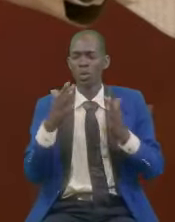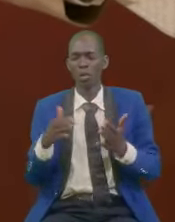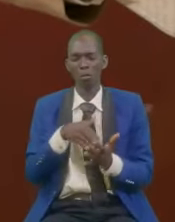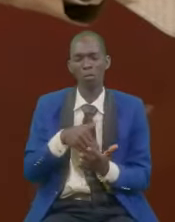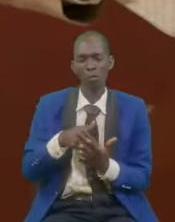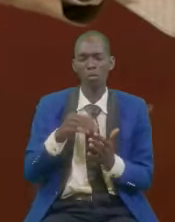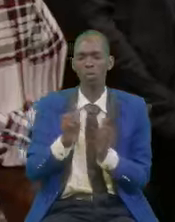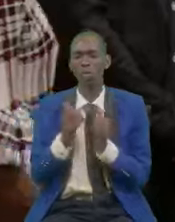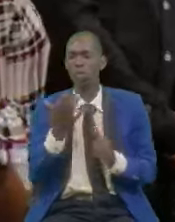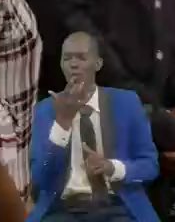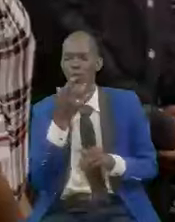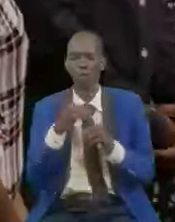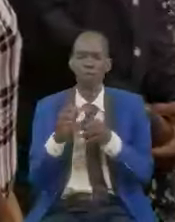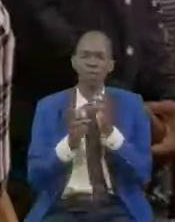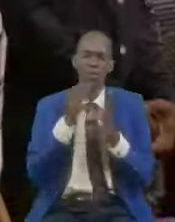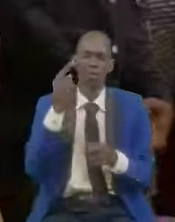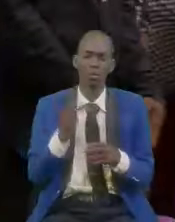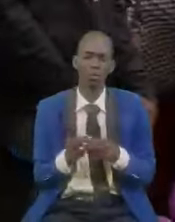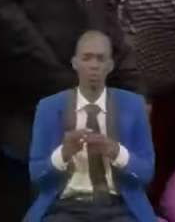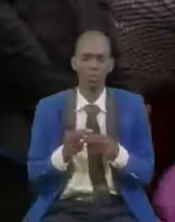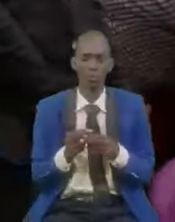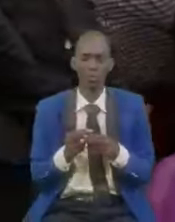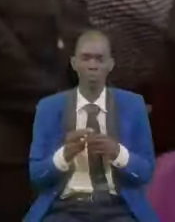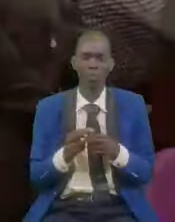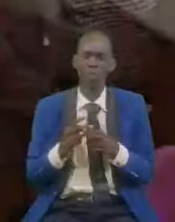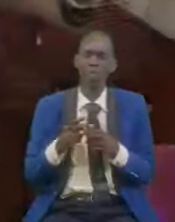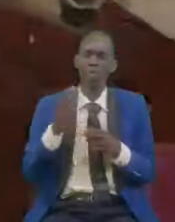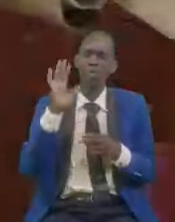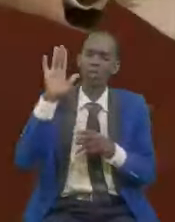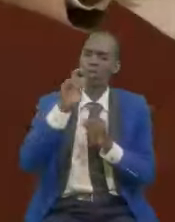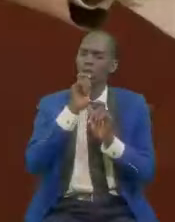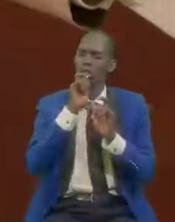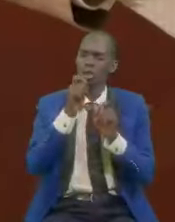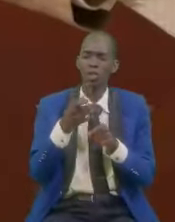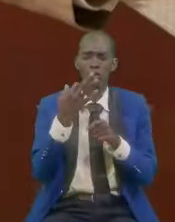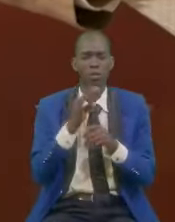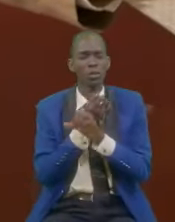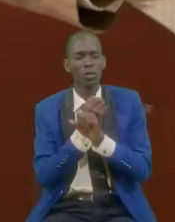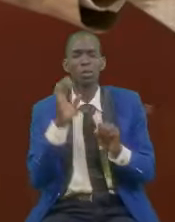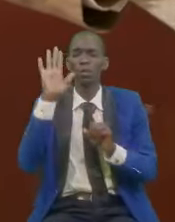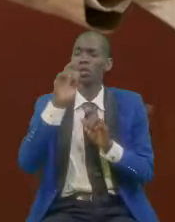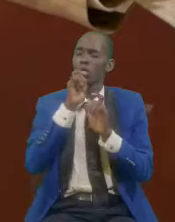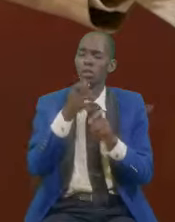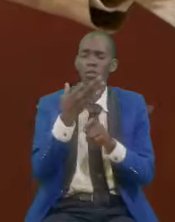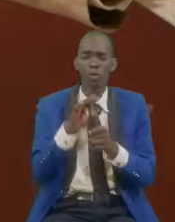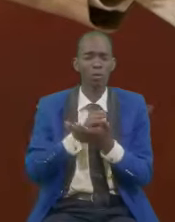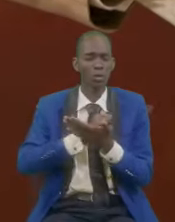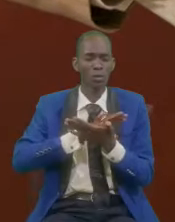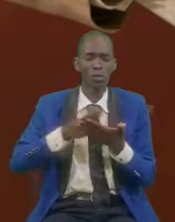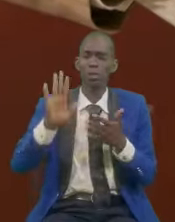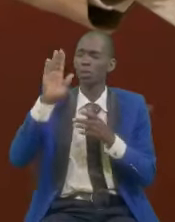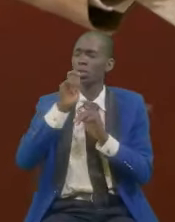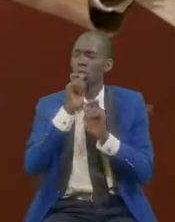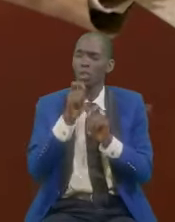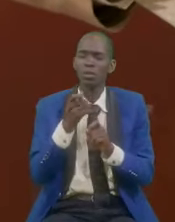in Jesus' name. Your gift of salvation, your gift of sanctification, your gift of